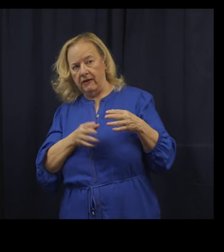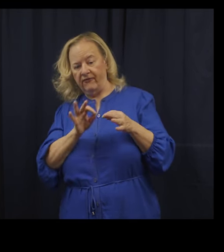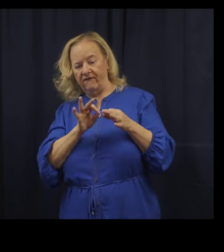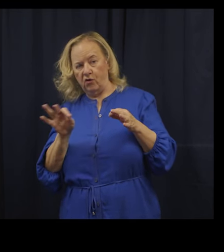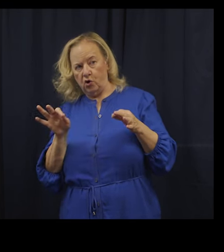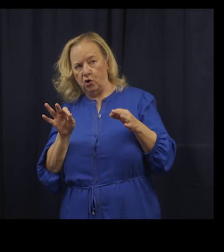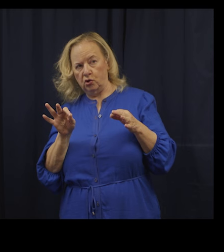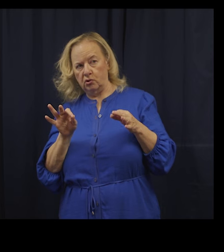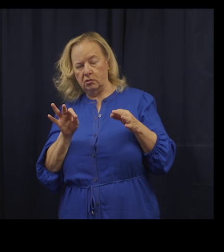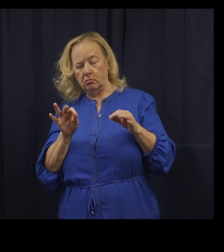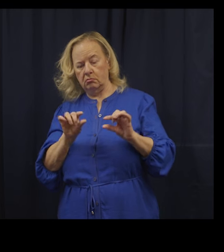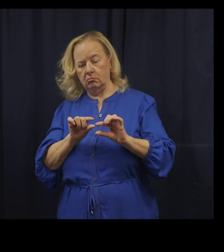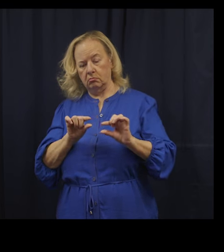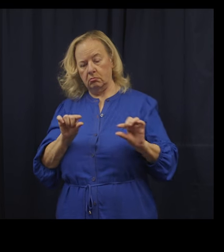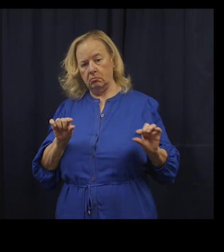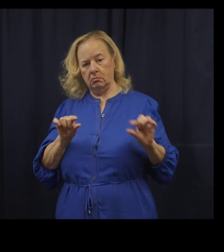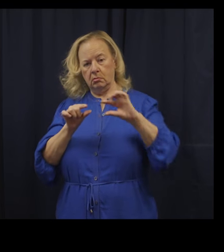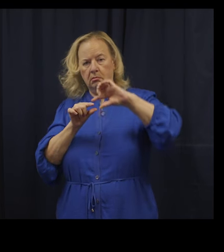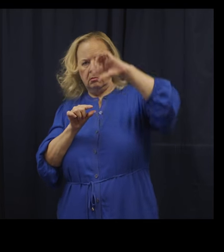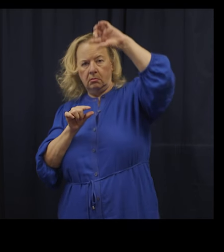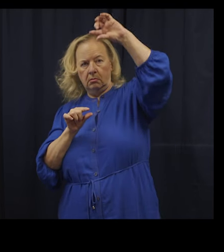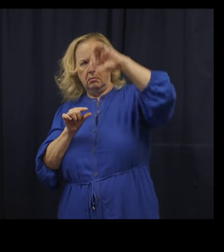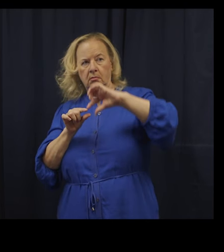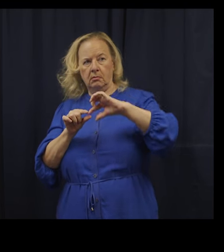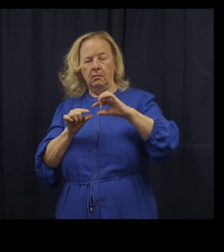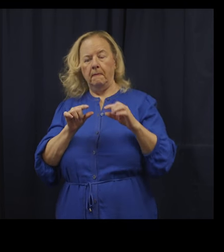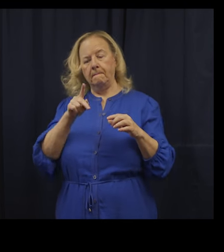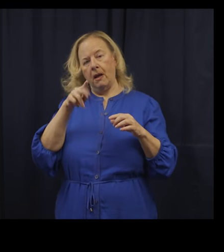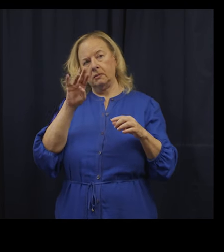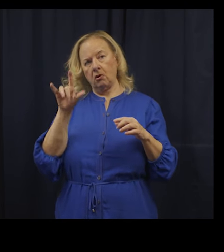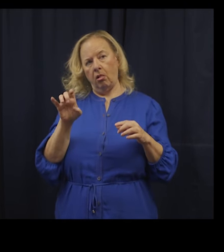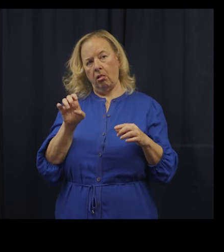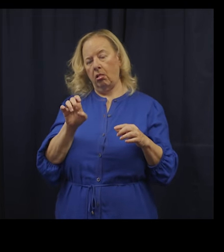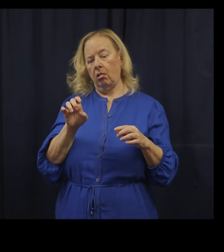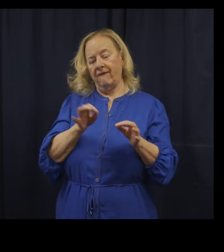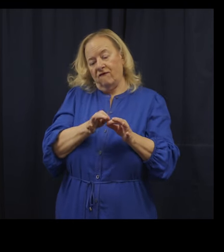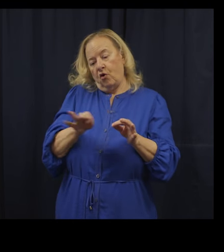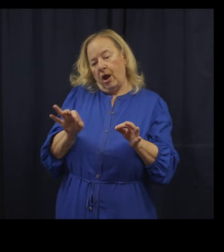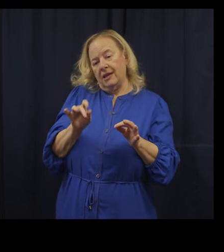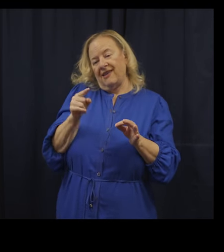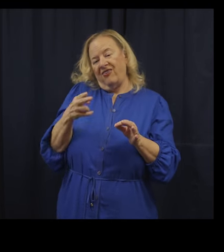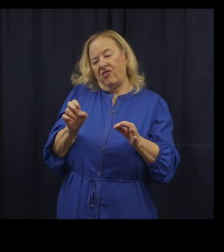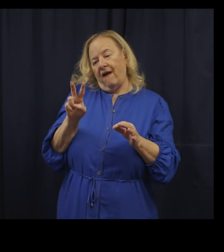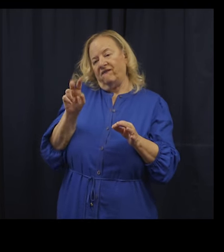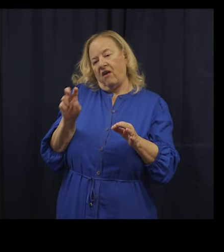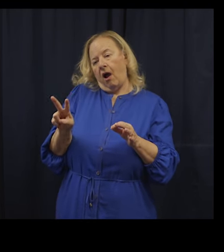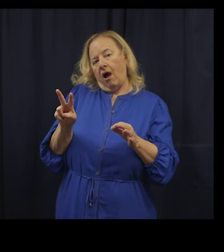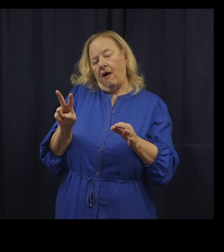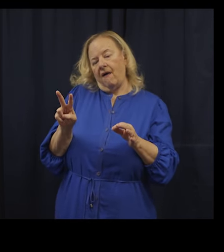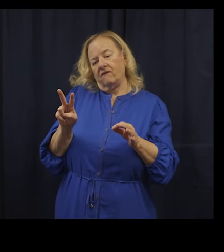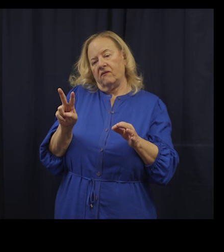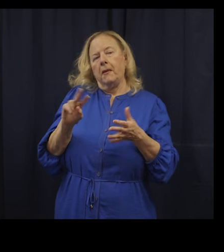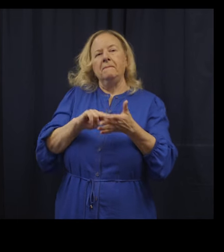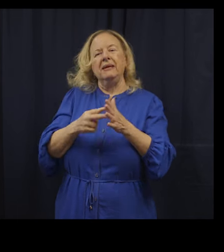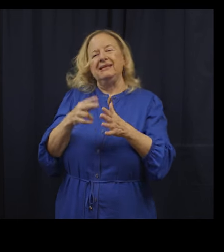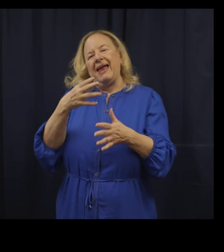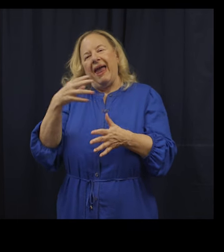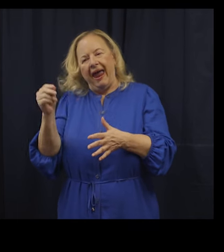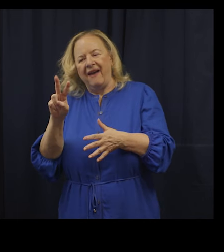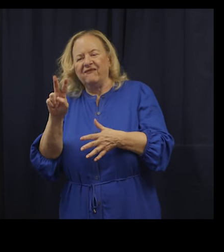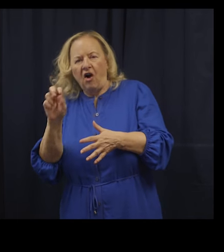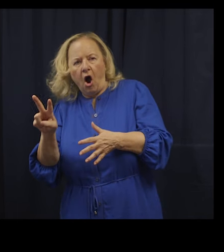the other letters beginning and ending. This is the phrase, the vav is end, ma